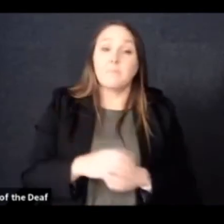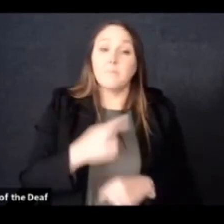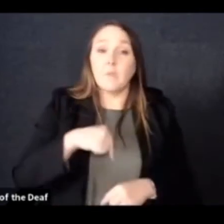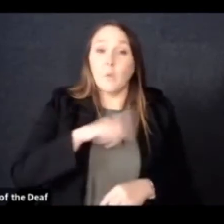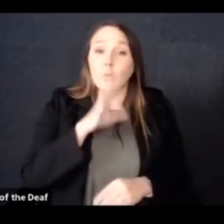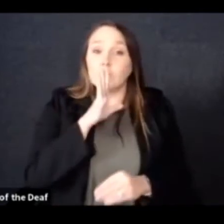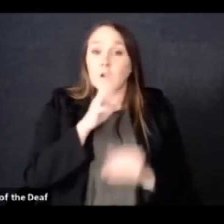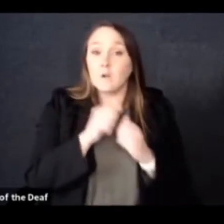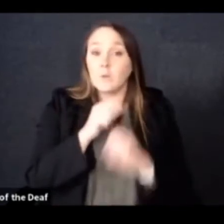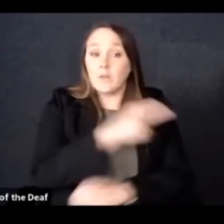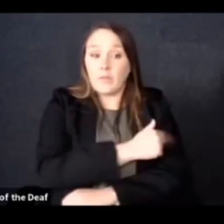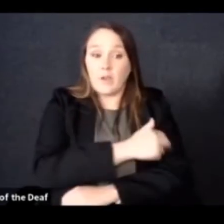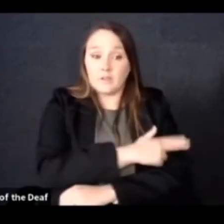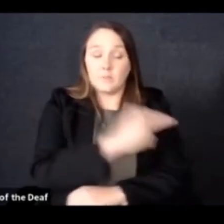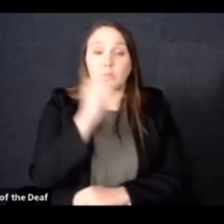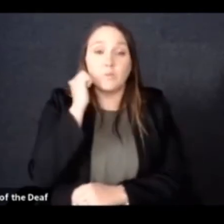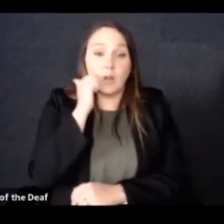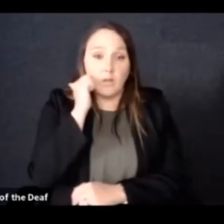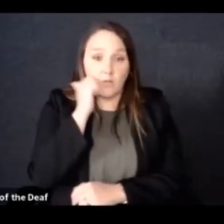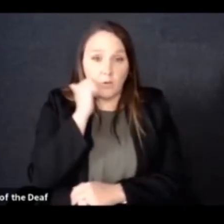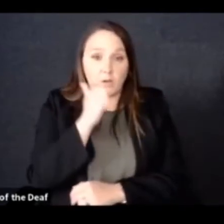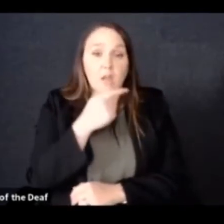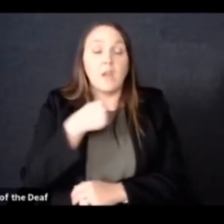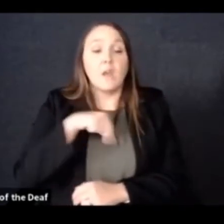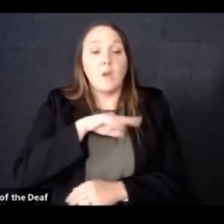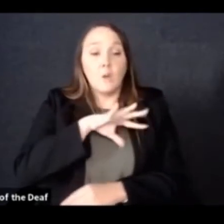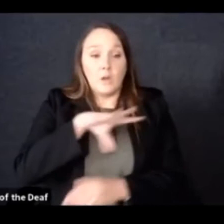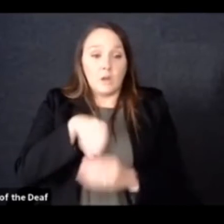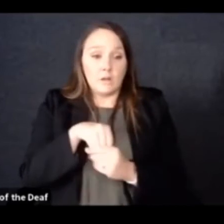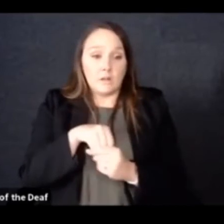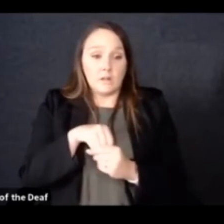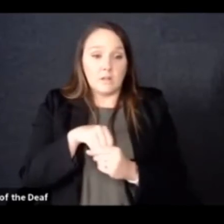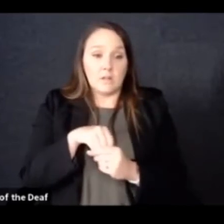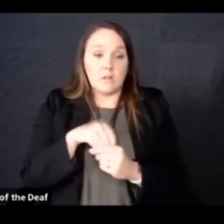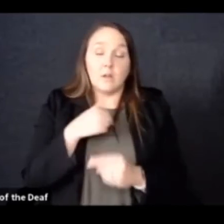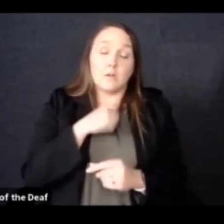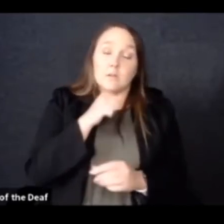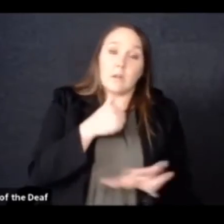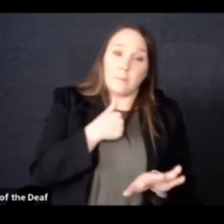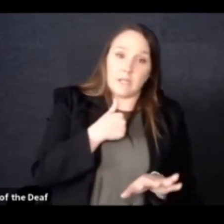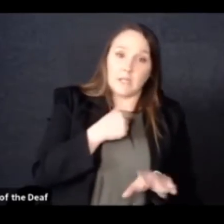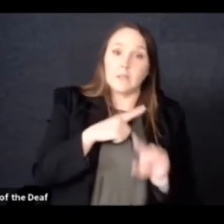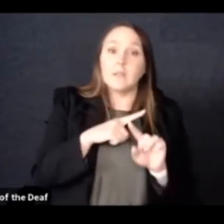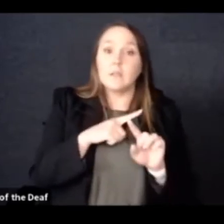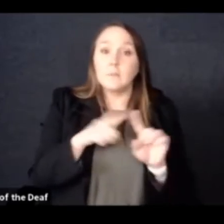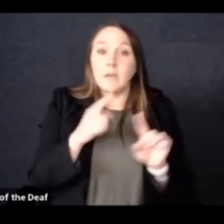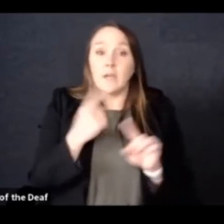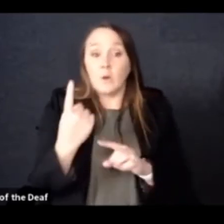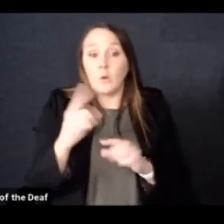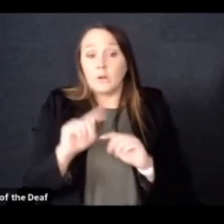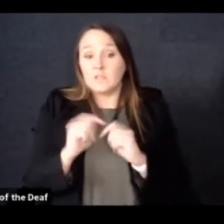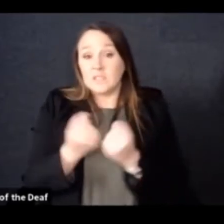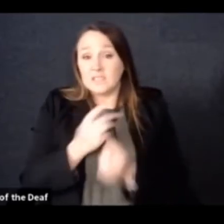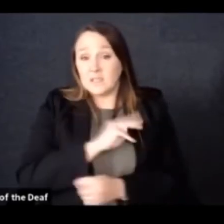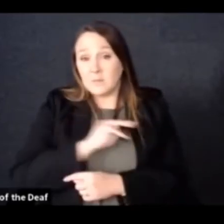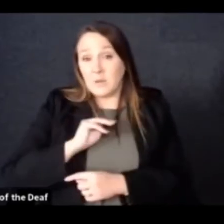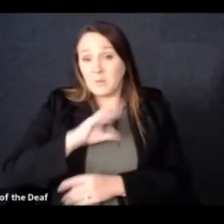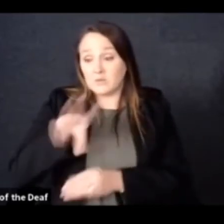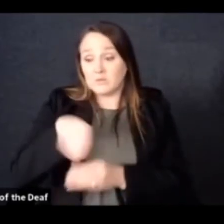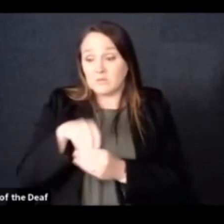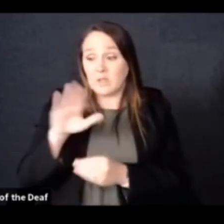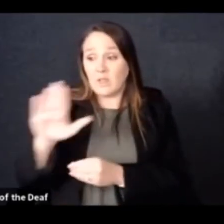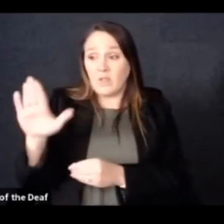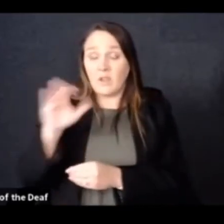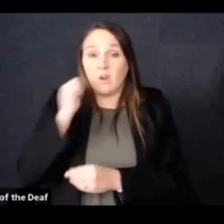hospitals every day. We're part of their, not me, but one of our team members is part of their